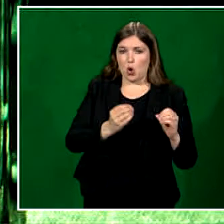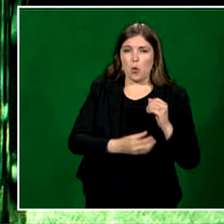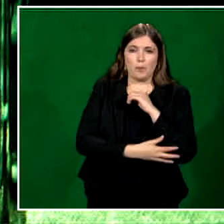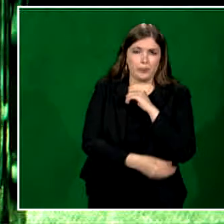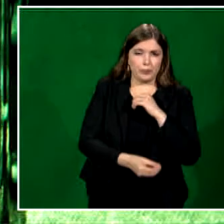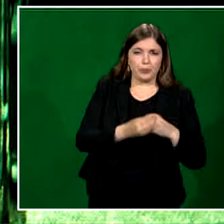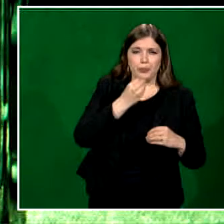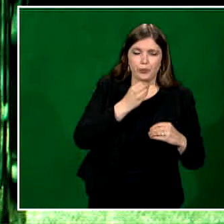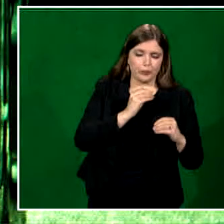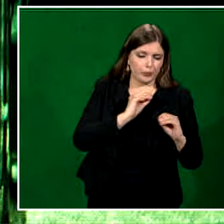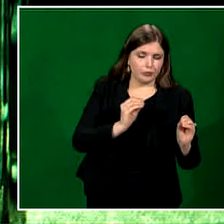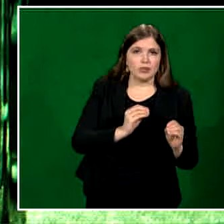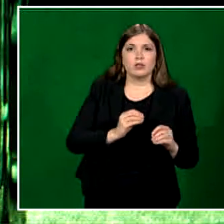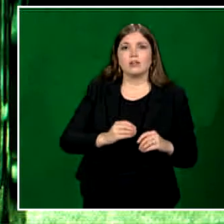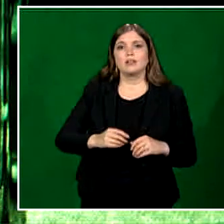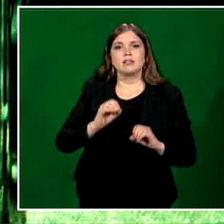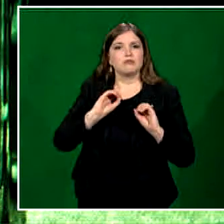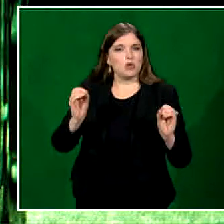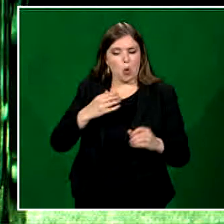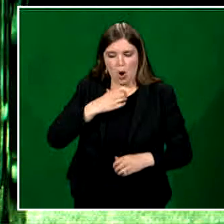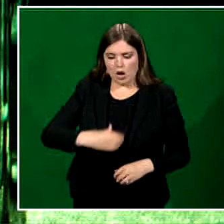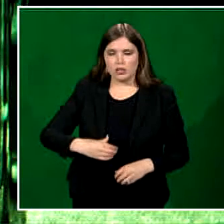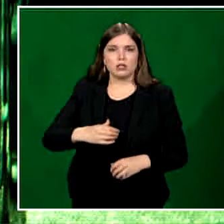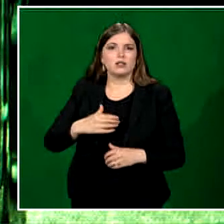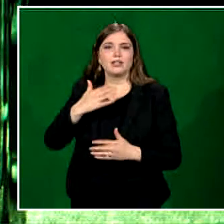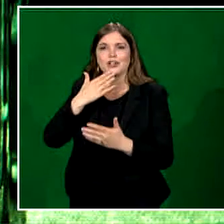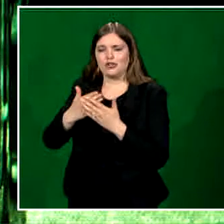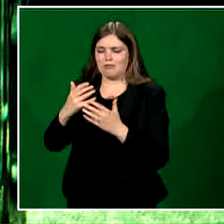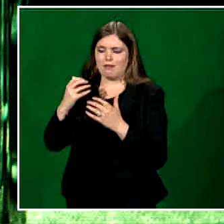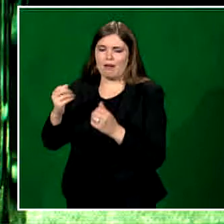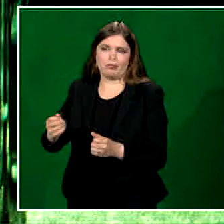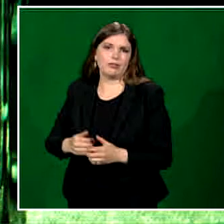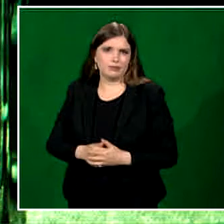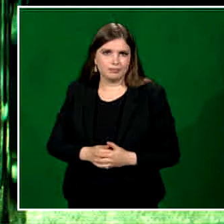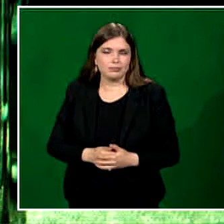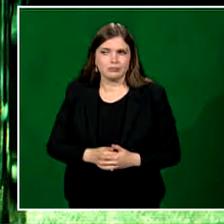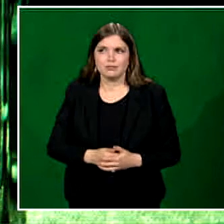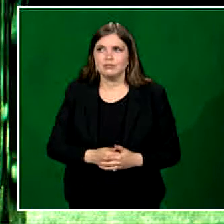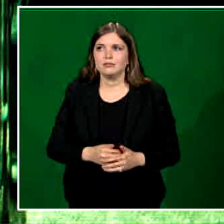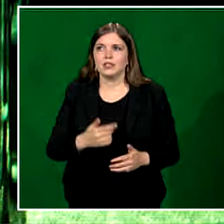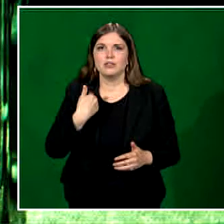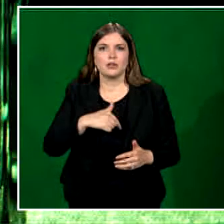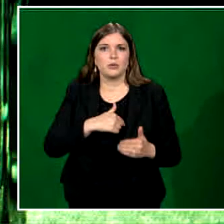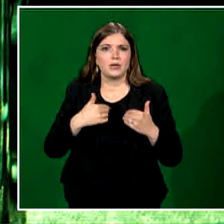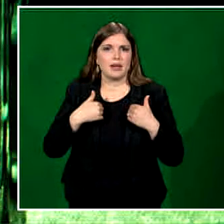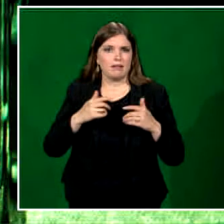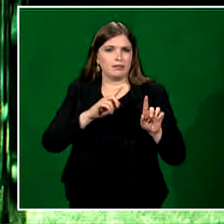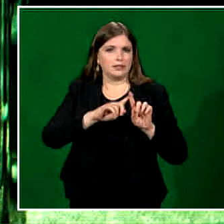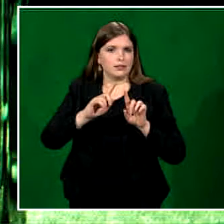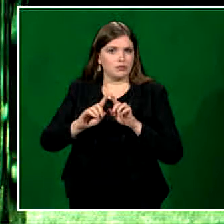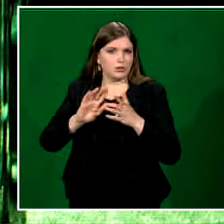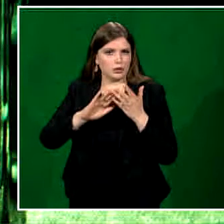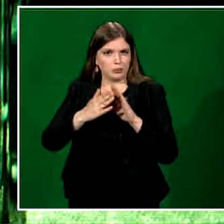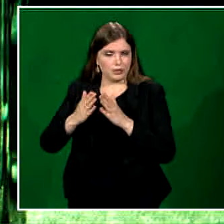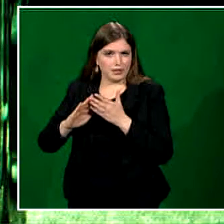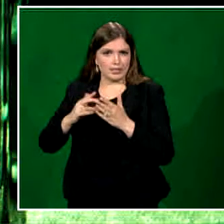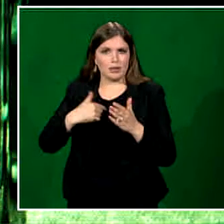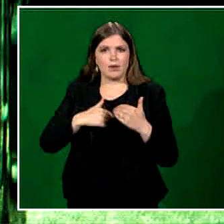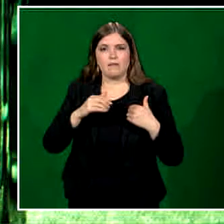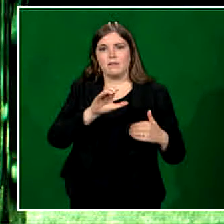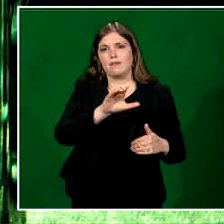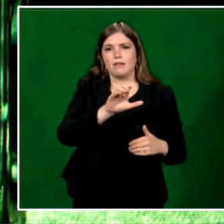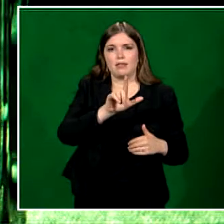and well-being, clean water and sanitation, sustainable cities and communities, climate action,